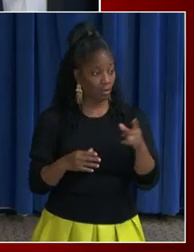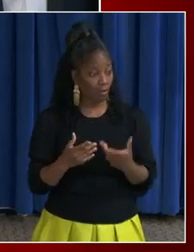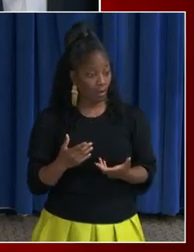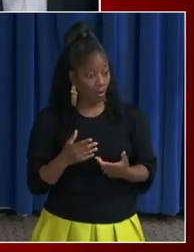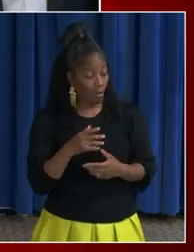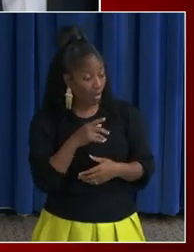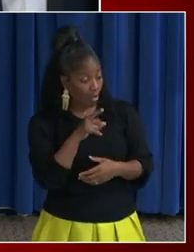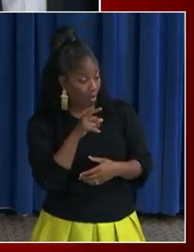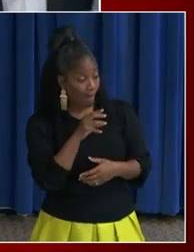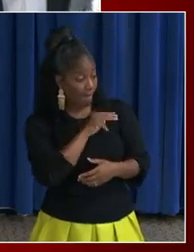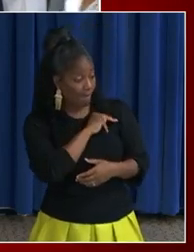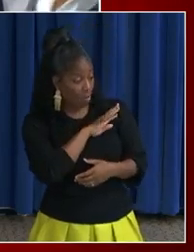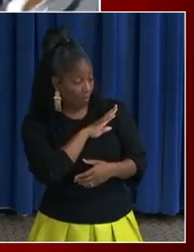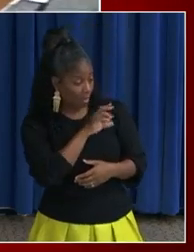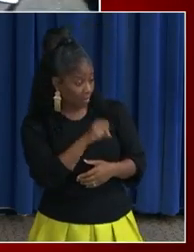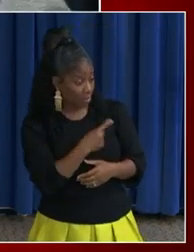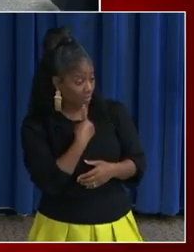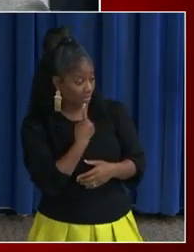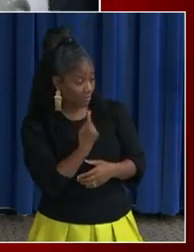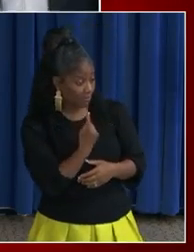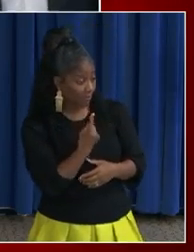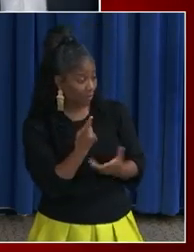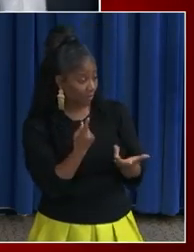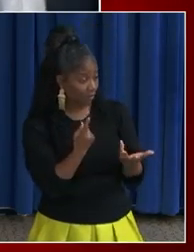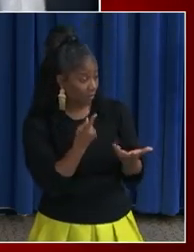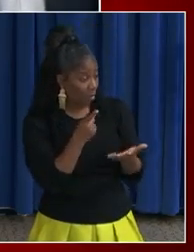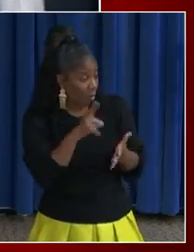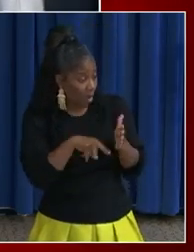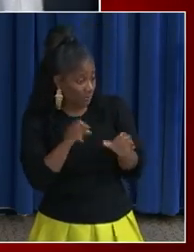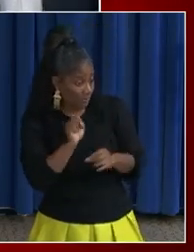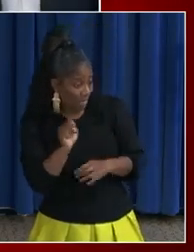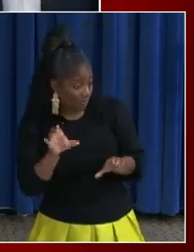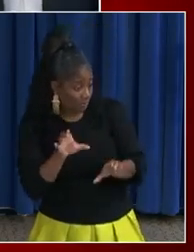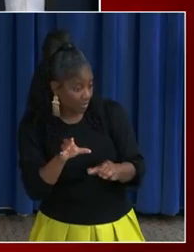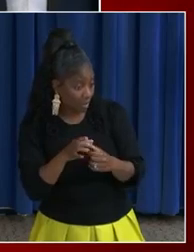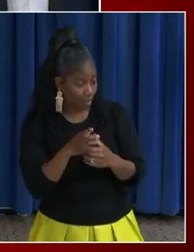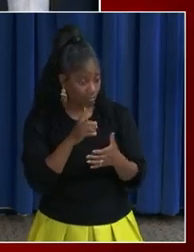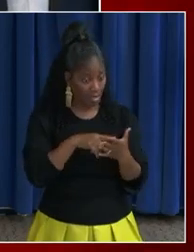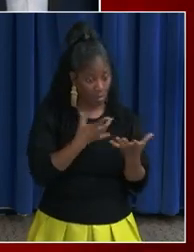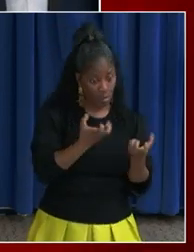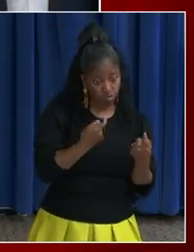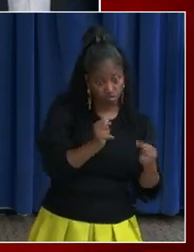of what you might be looking at and what Seattle has done that you would want to try in DC, or?